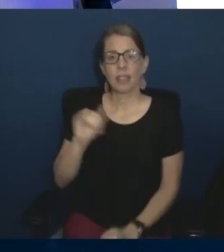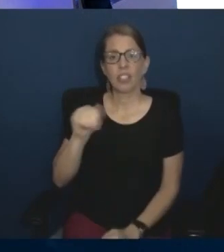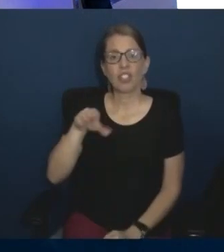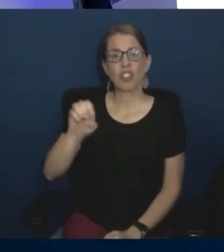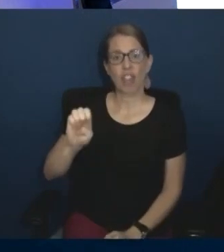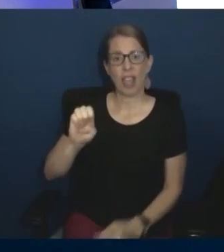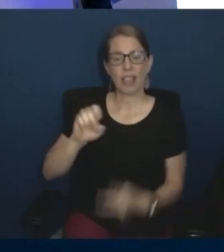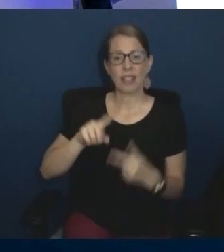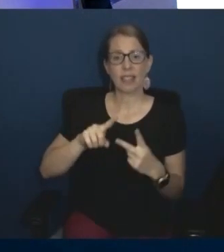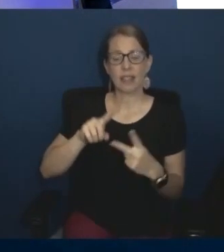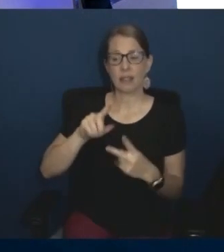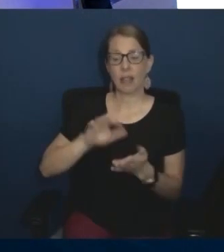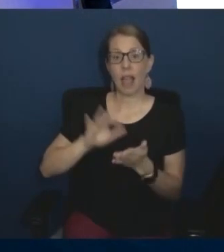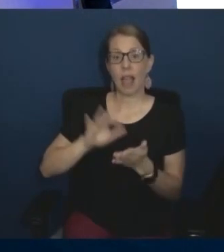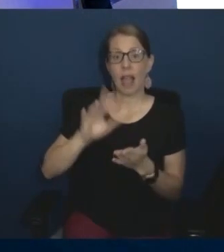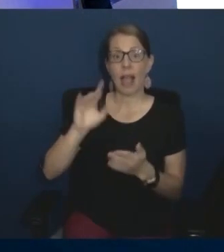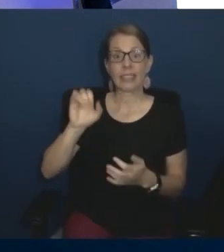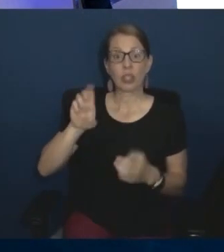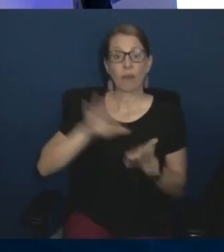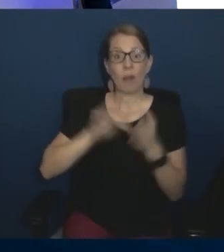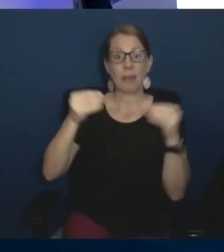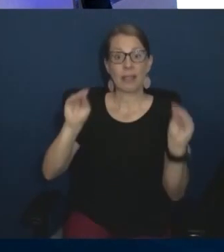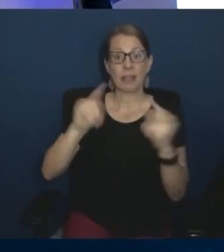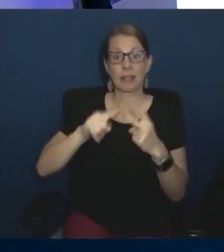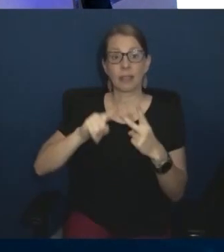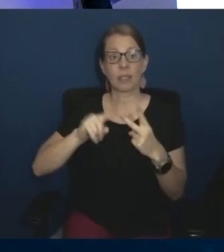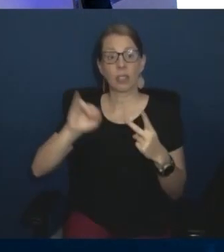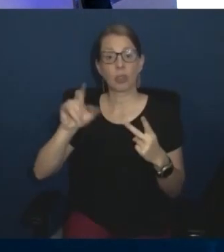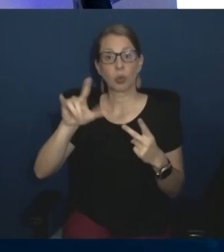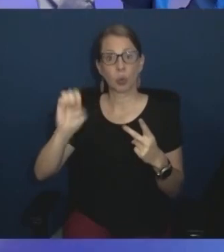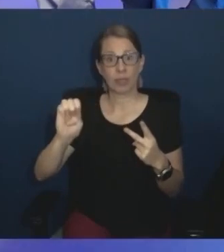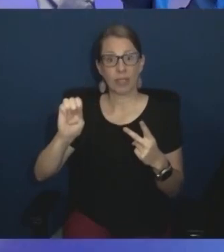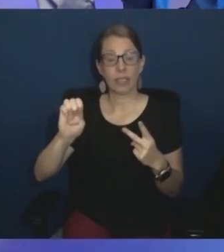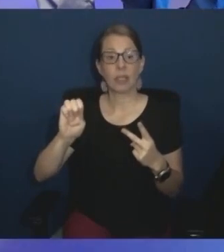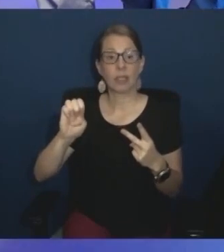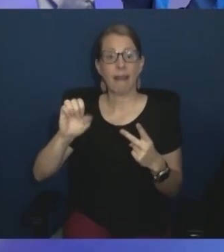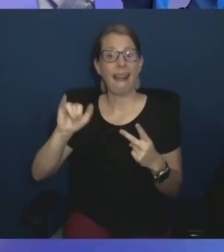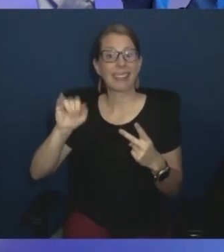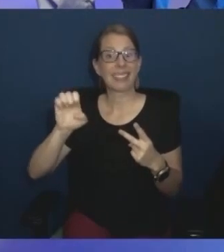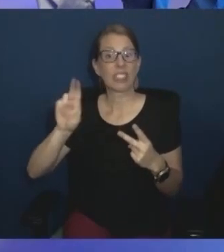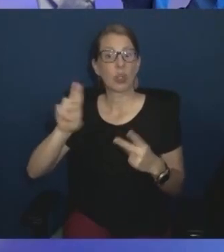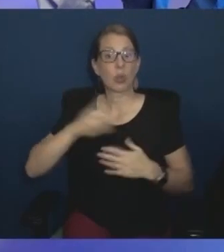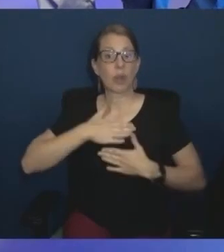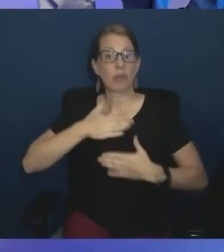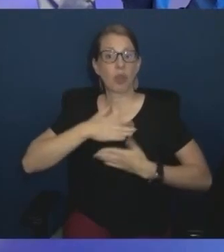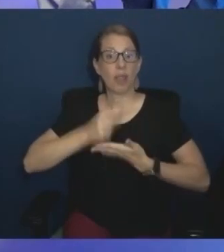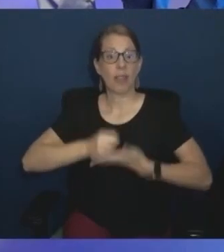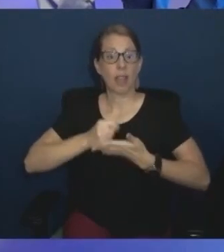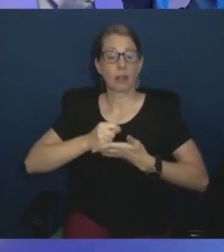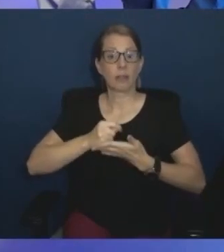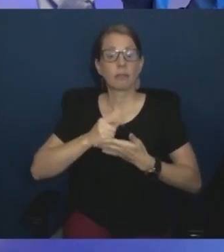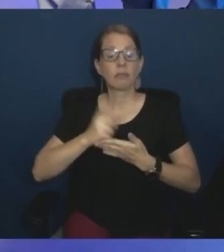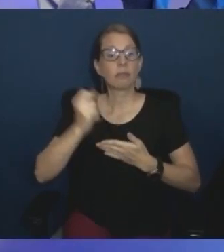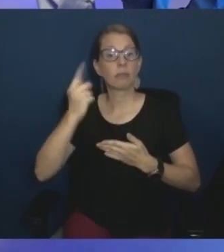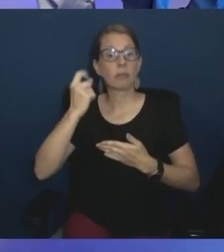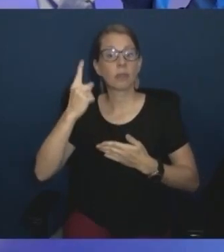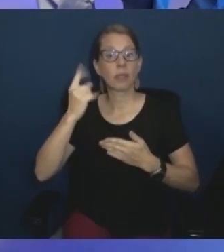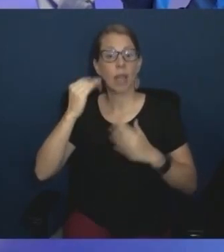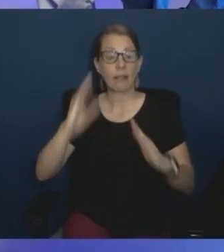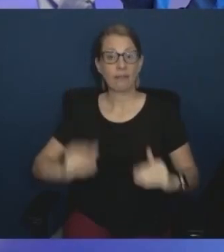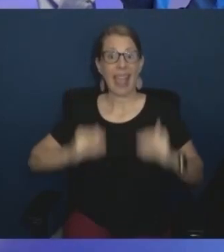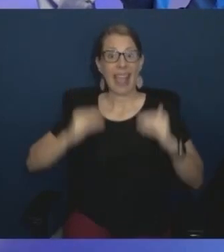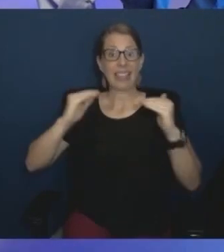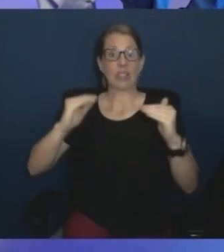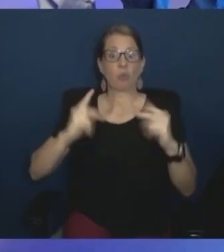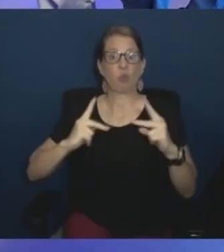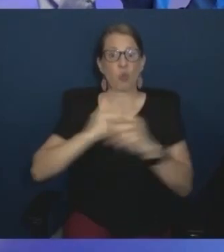She works in the ICU, respiratory therapist. I know people are quite advanced by the time they're in the ICU and by the time you see them, but do you